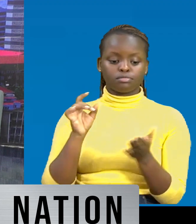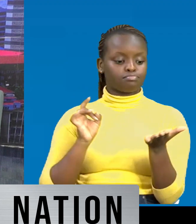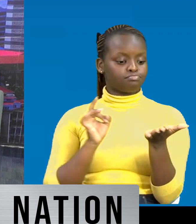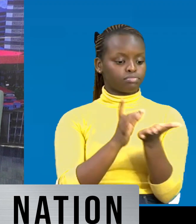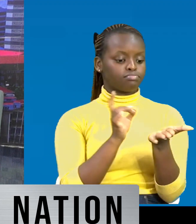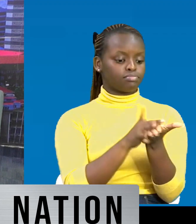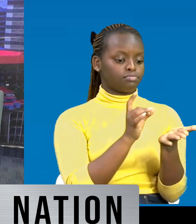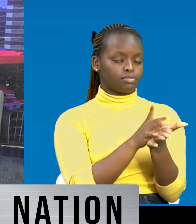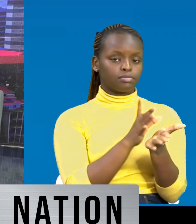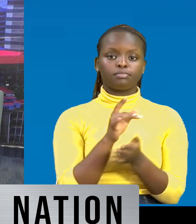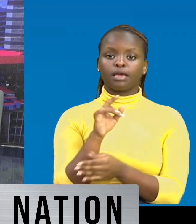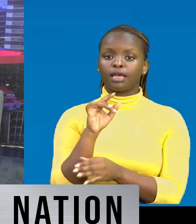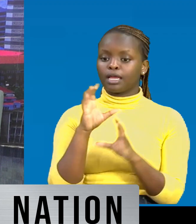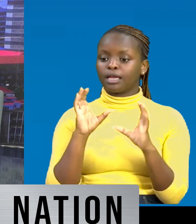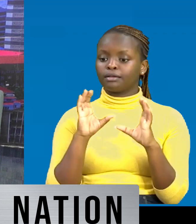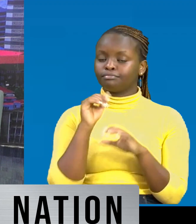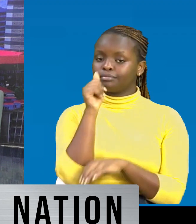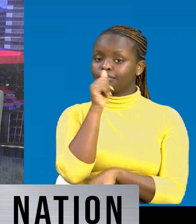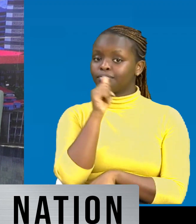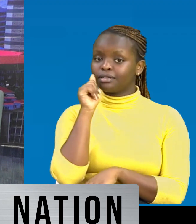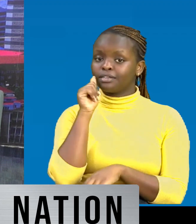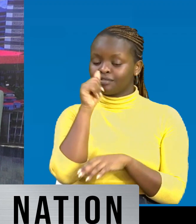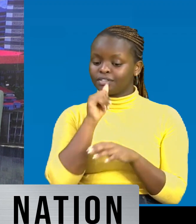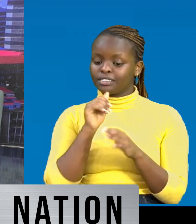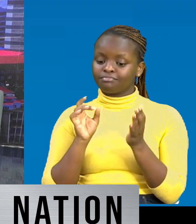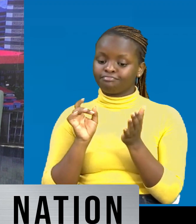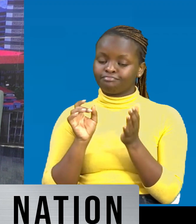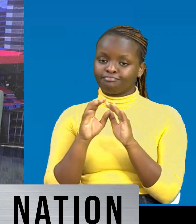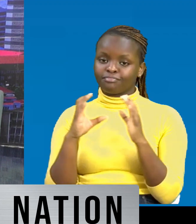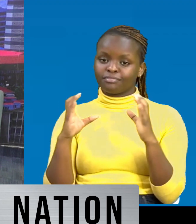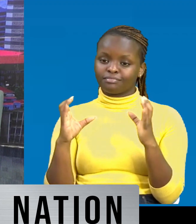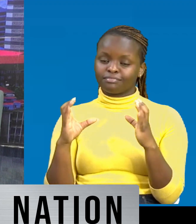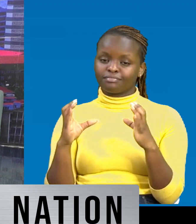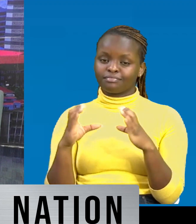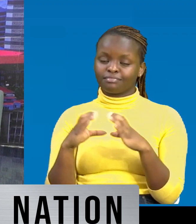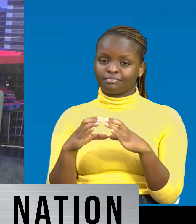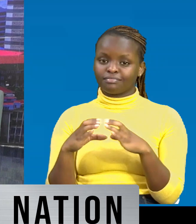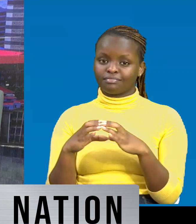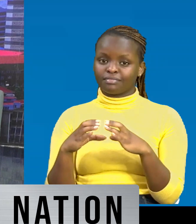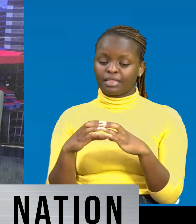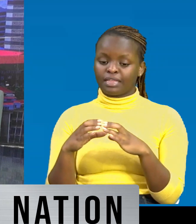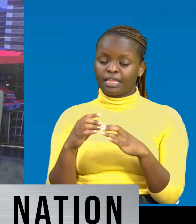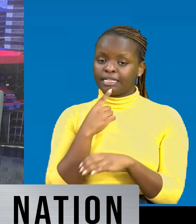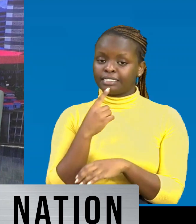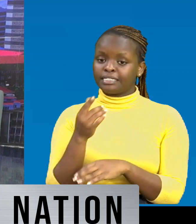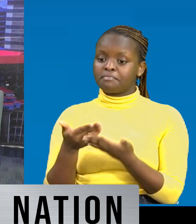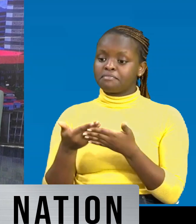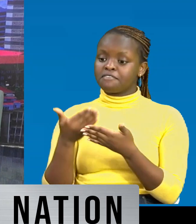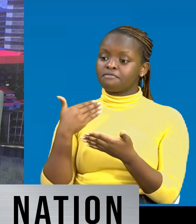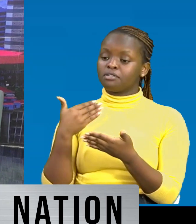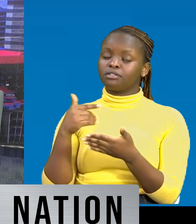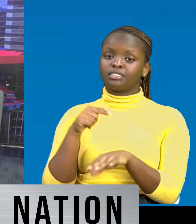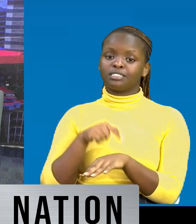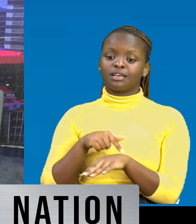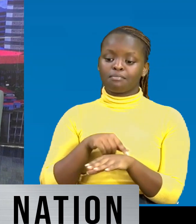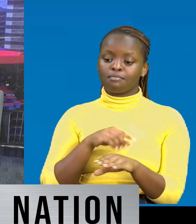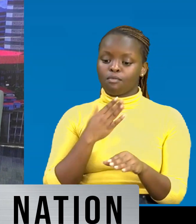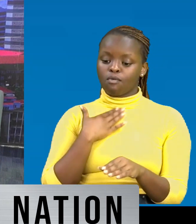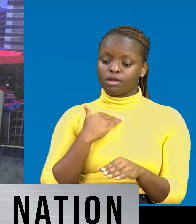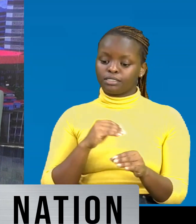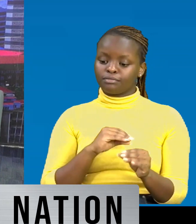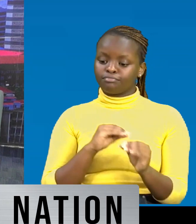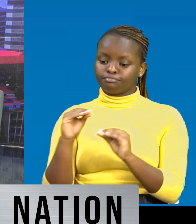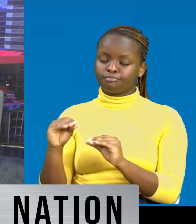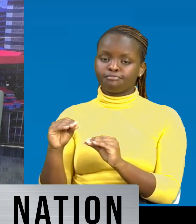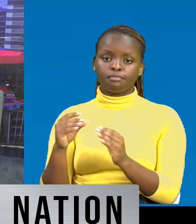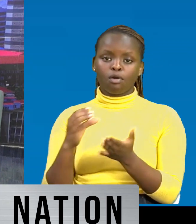And the question now is this, Jonah, and I've said it before. When I wanted to go for office at some point, one of